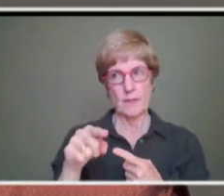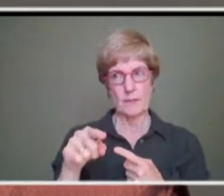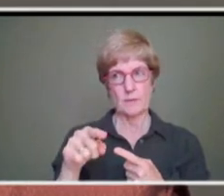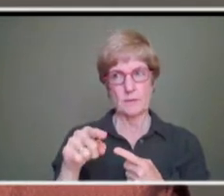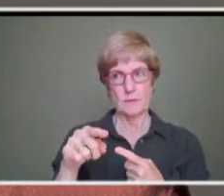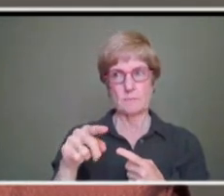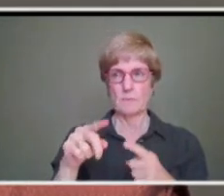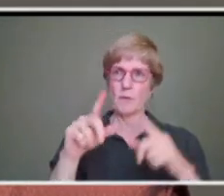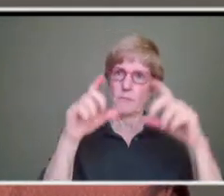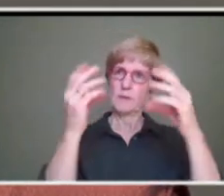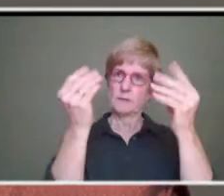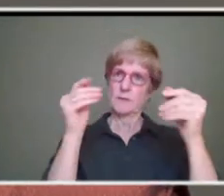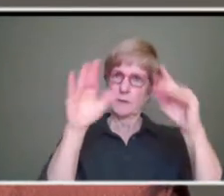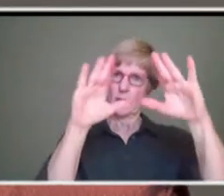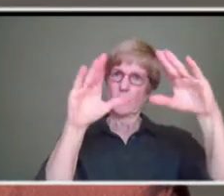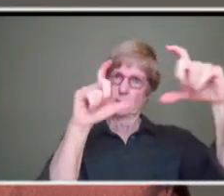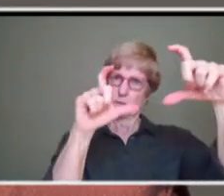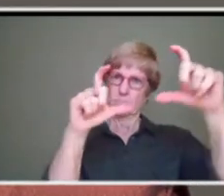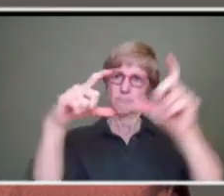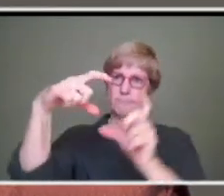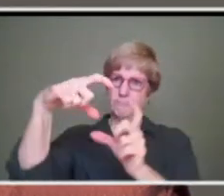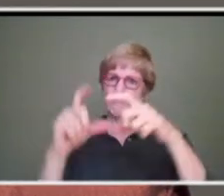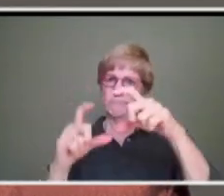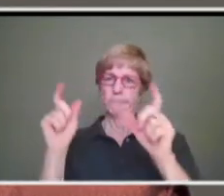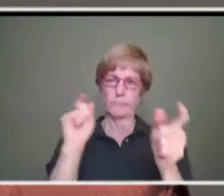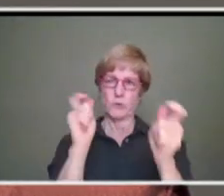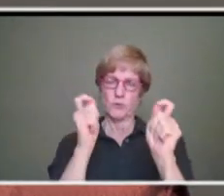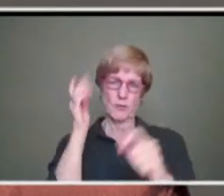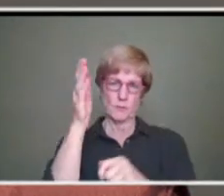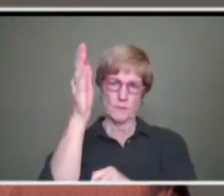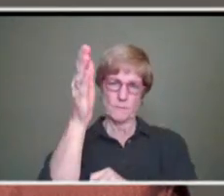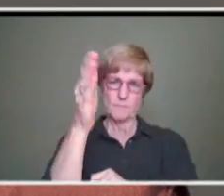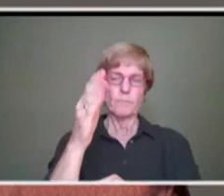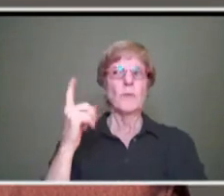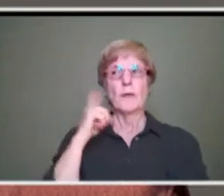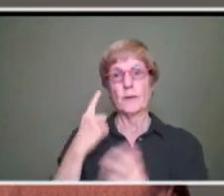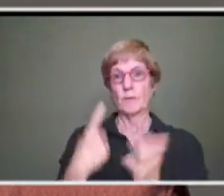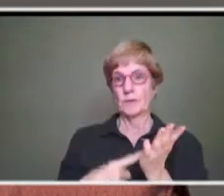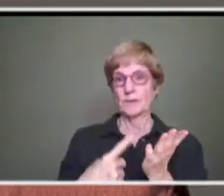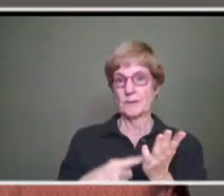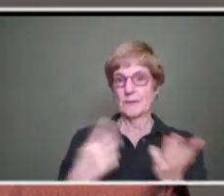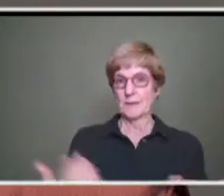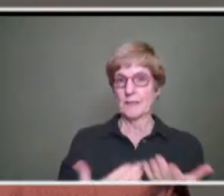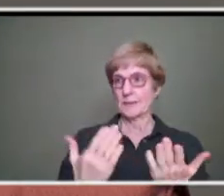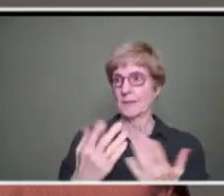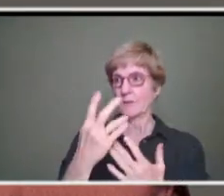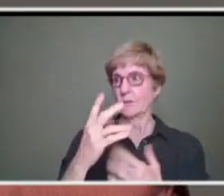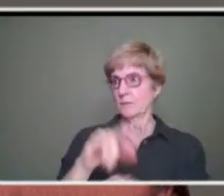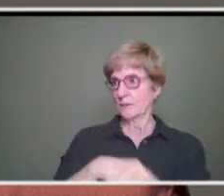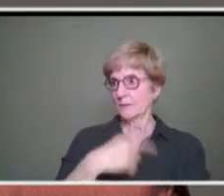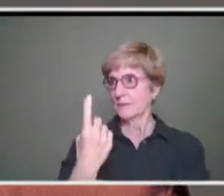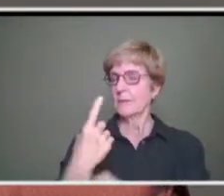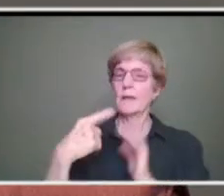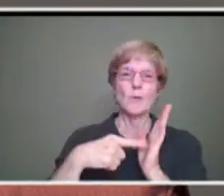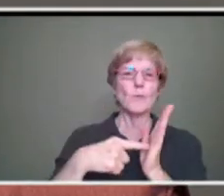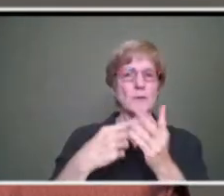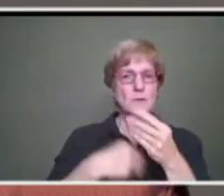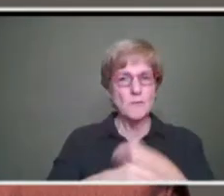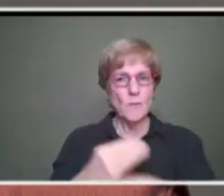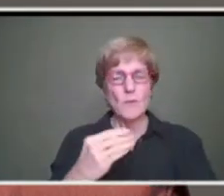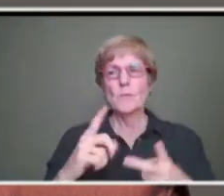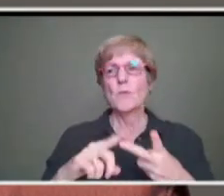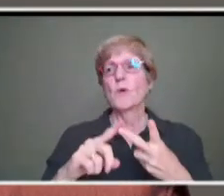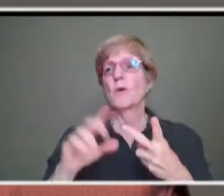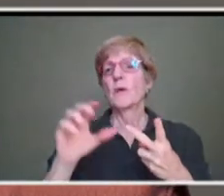these Parcels are changed going forward when we think about some of the things we've discussed here earlier in the session about affordable housing about infrastructure